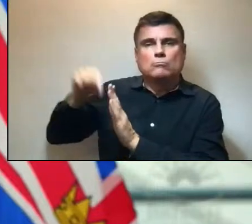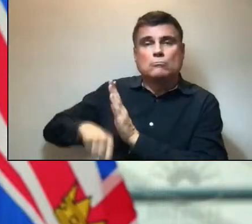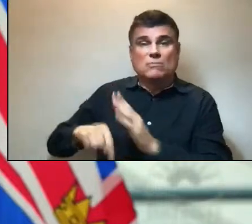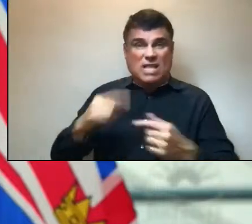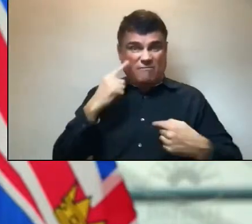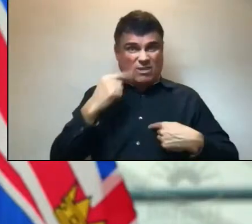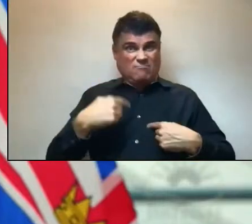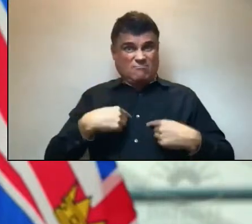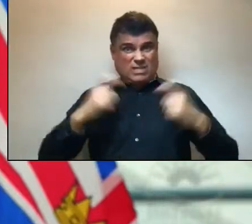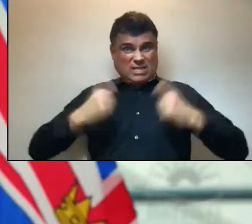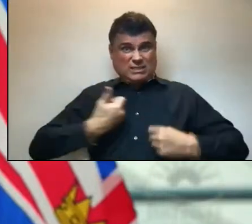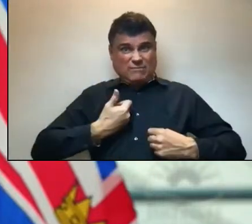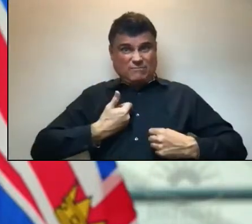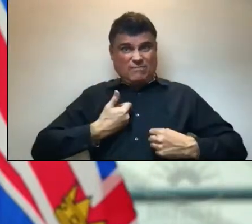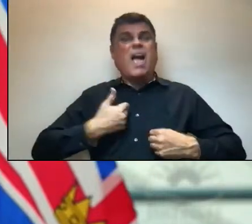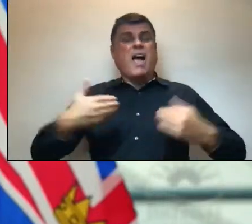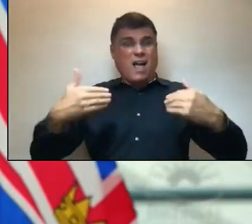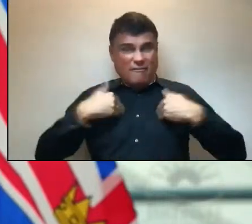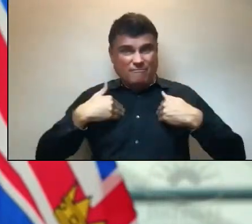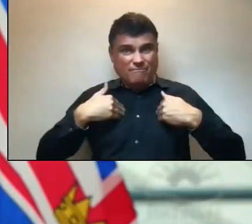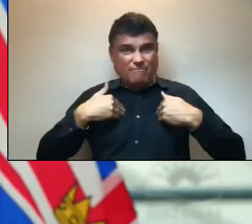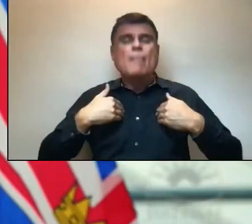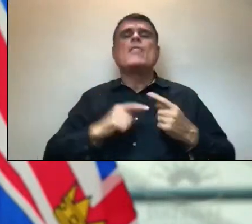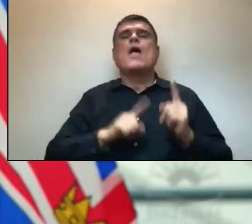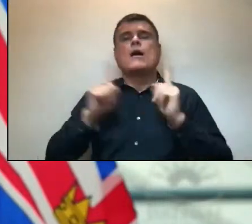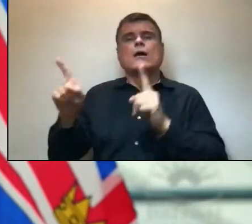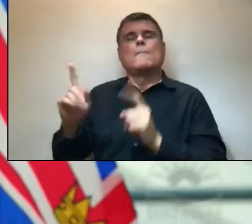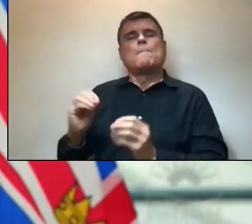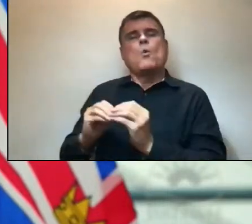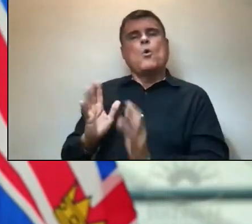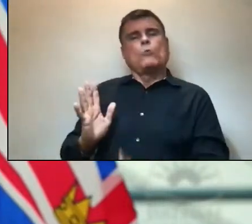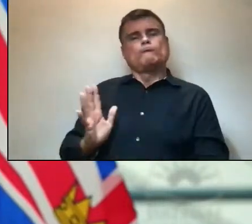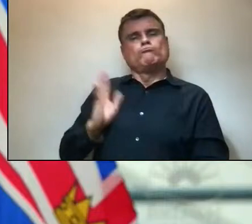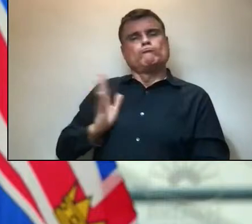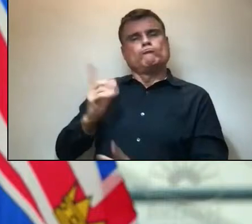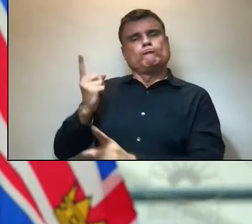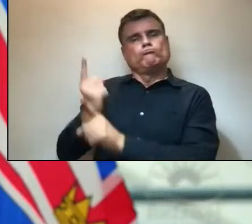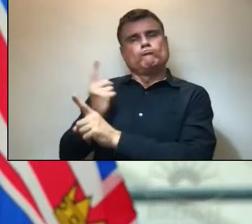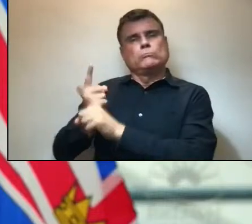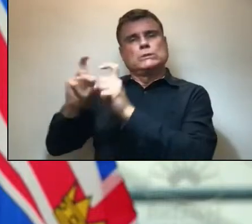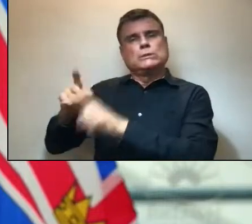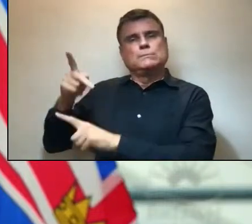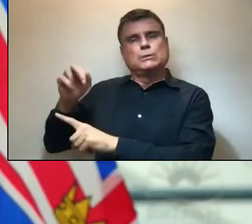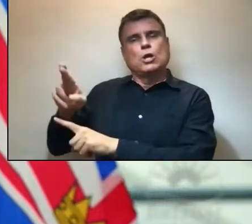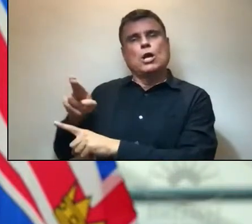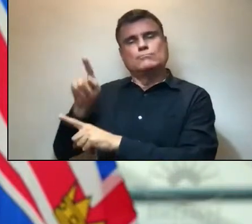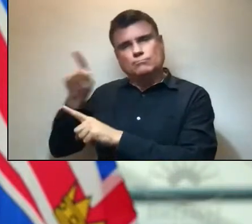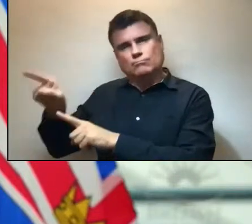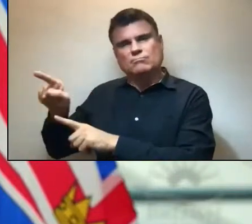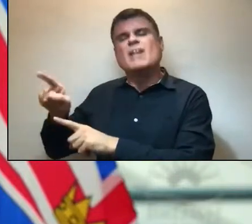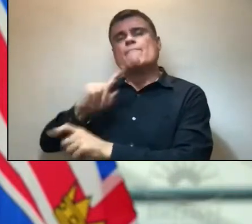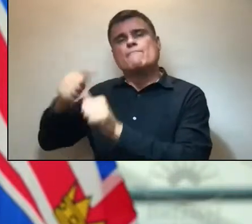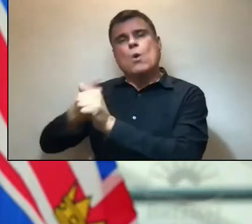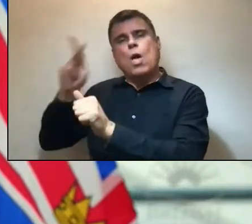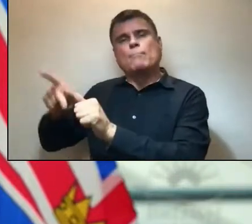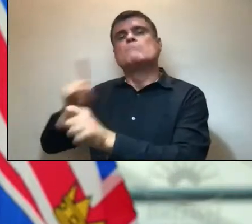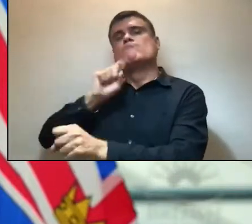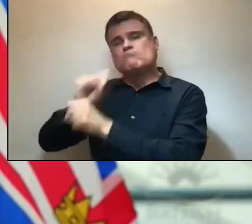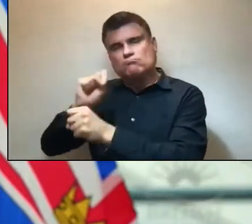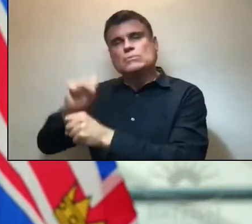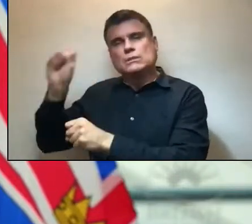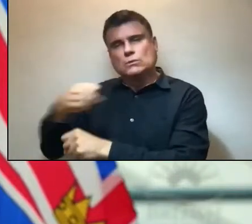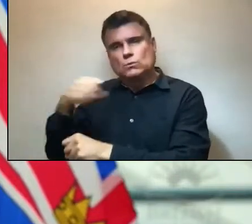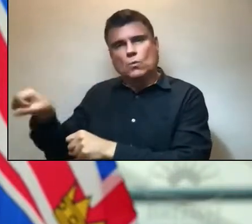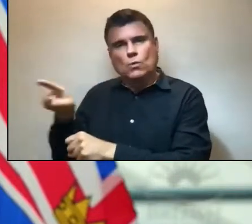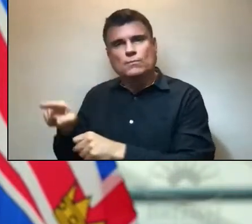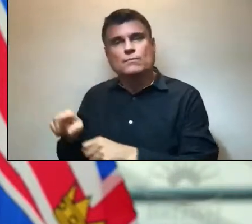So that's the program that we've been looking towards. Unfortunately, there is a global supply issue with many of these tests,